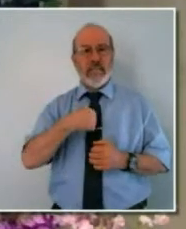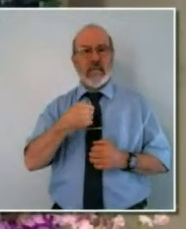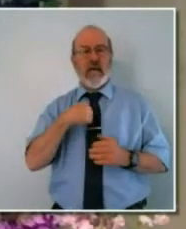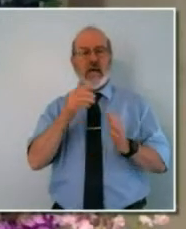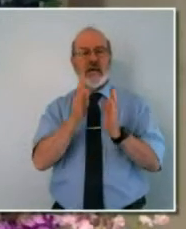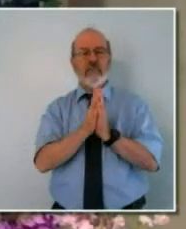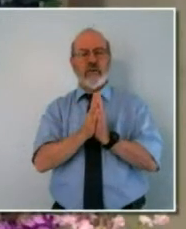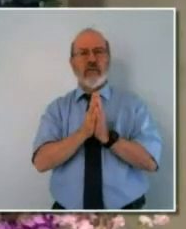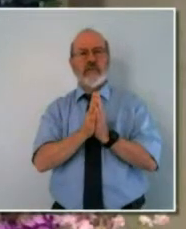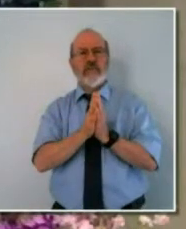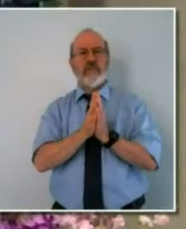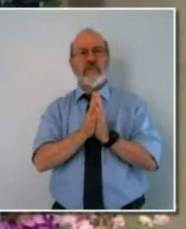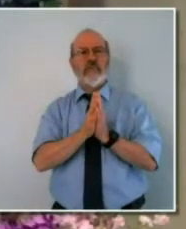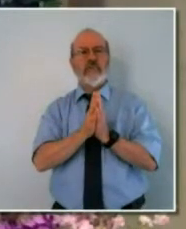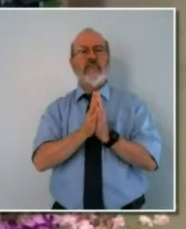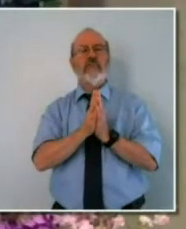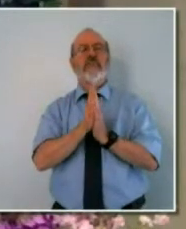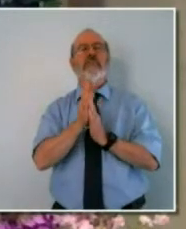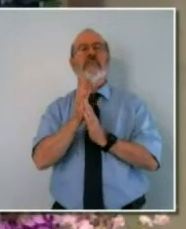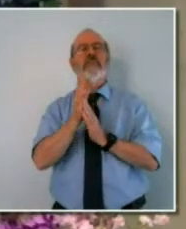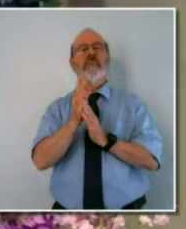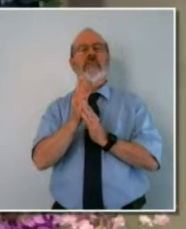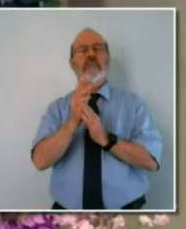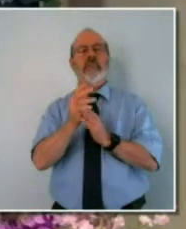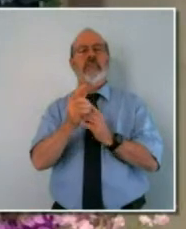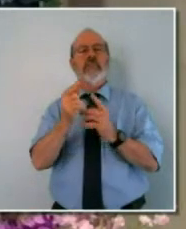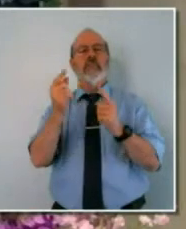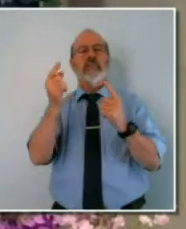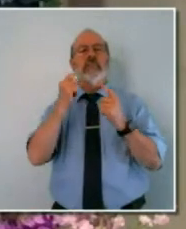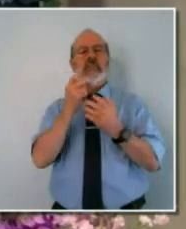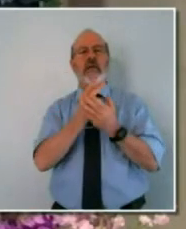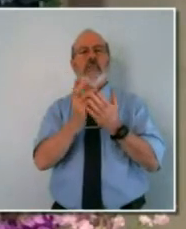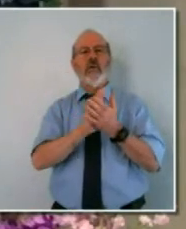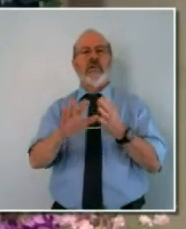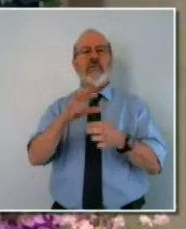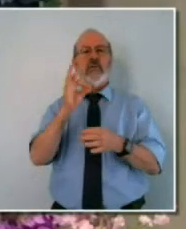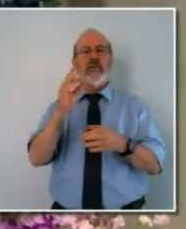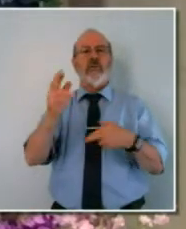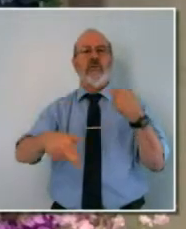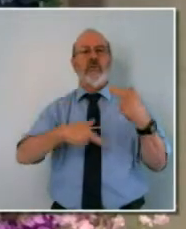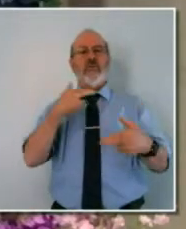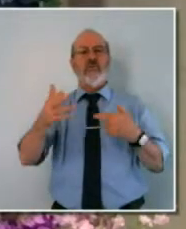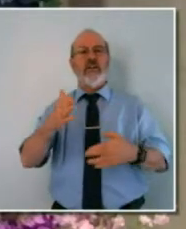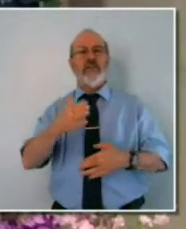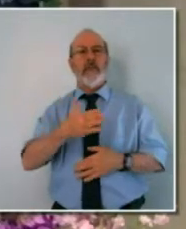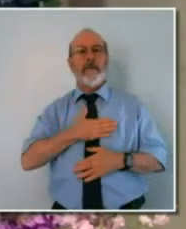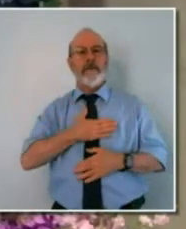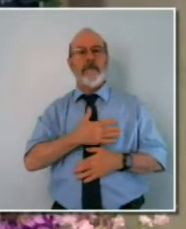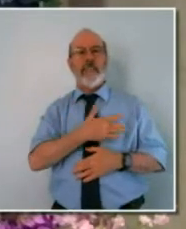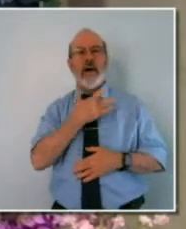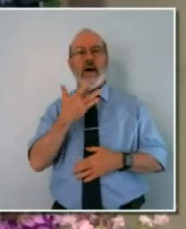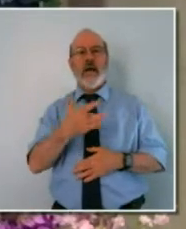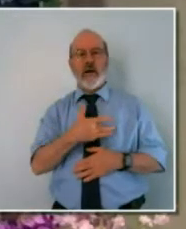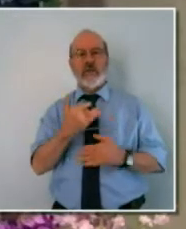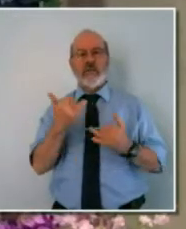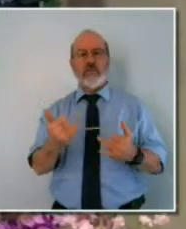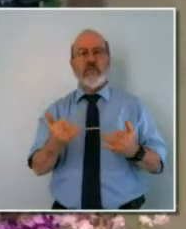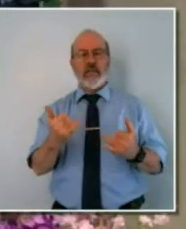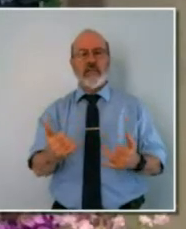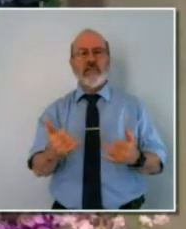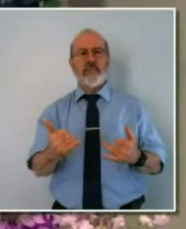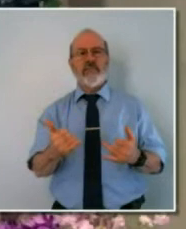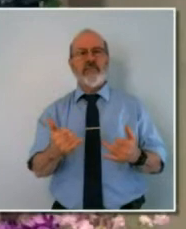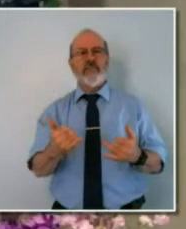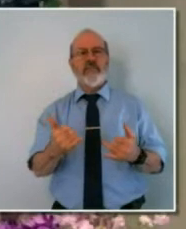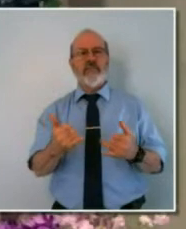pray. Instead of stir us, we pray, stir me, I pray. Come, Holy Spirit, revive my heart today. So it says, revive